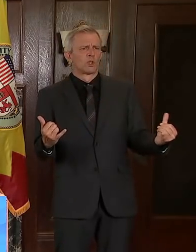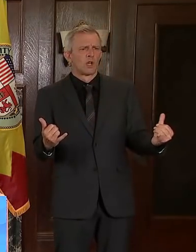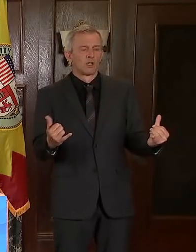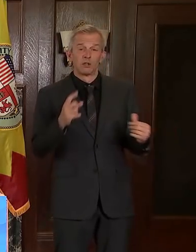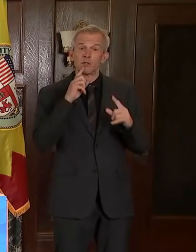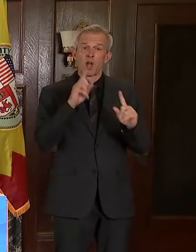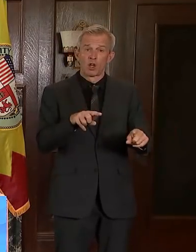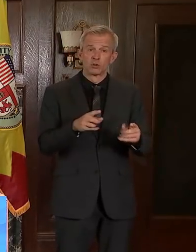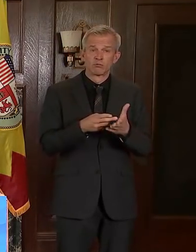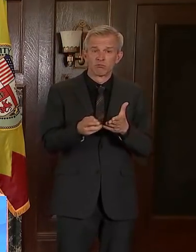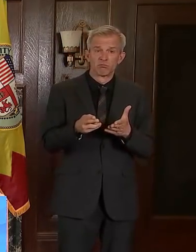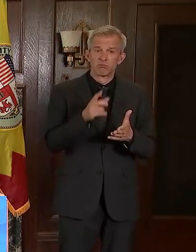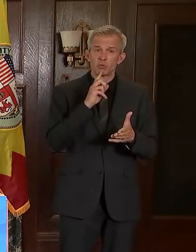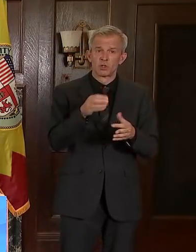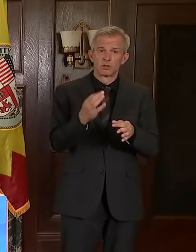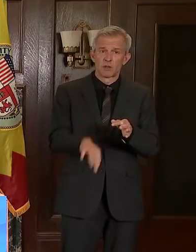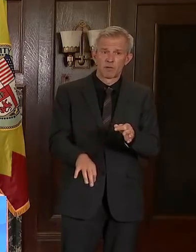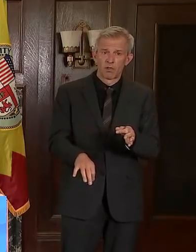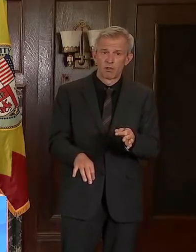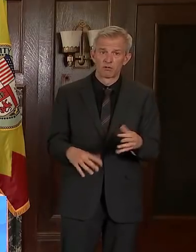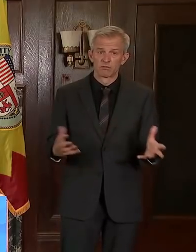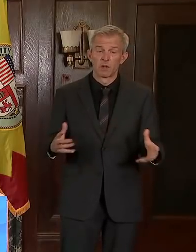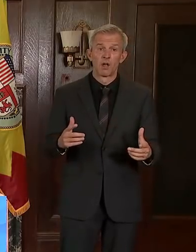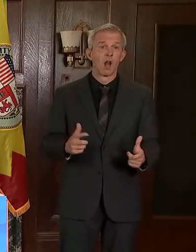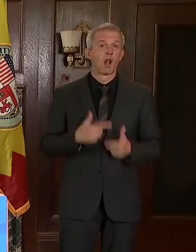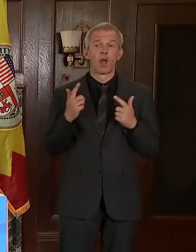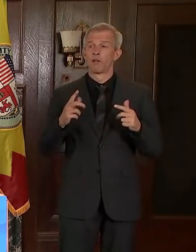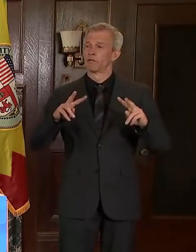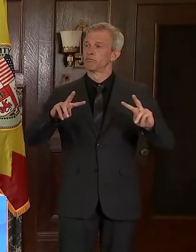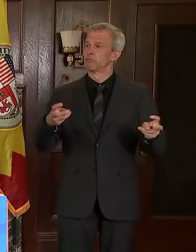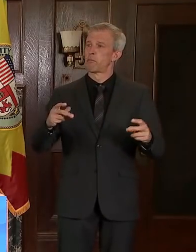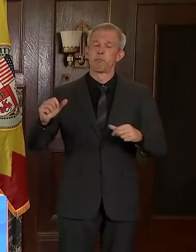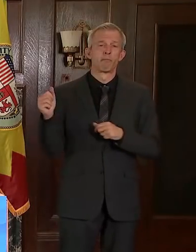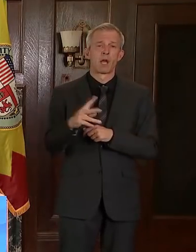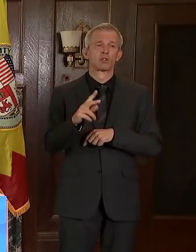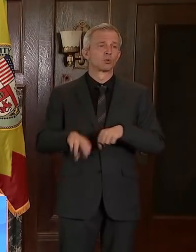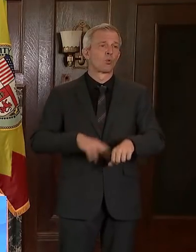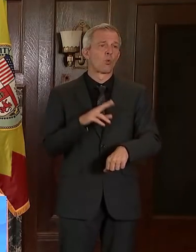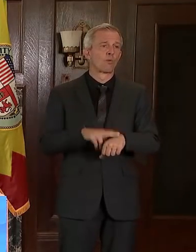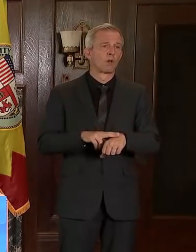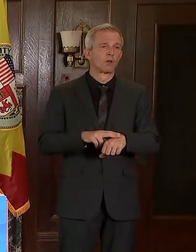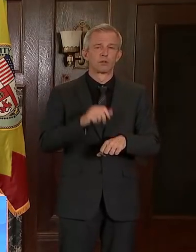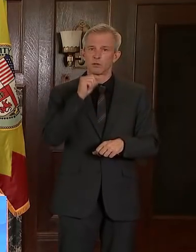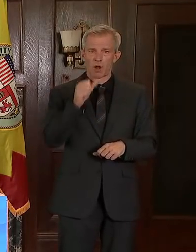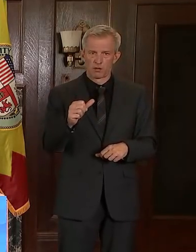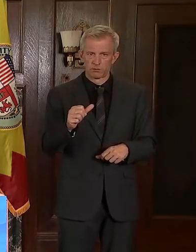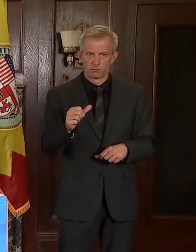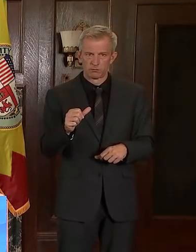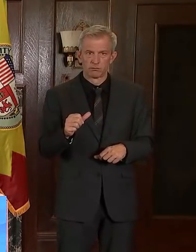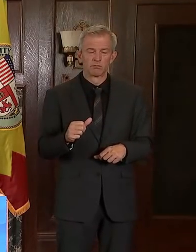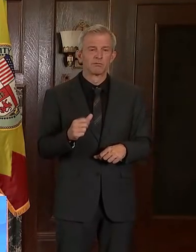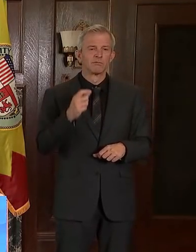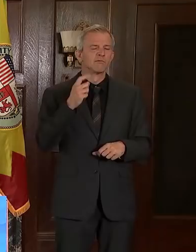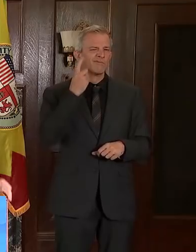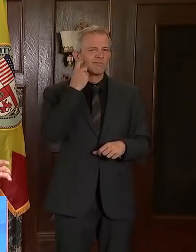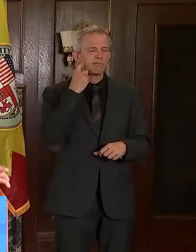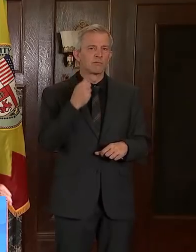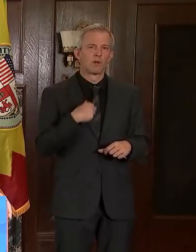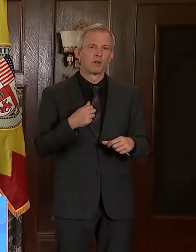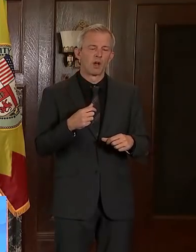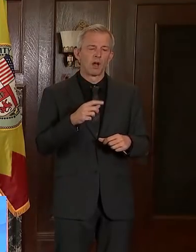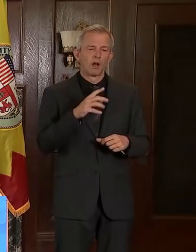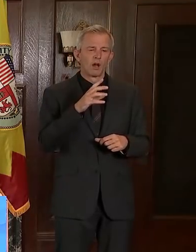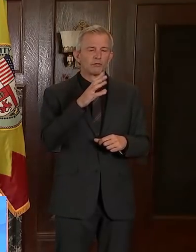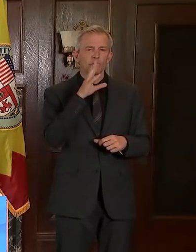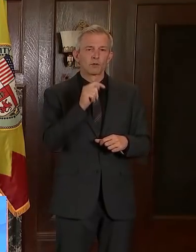simple. Life is not going back to the way that it was before. I have said in the last couple nights, this isn't about white and